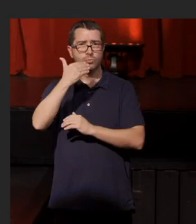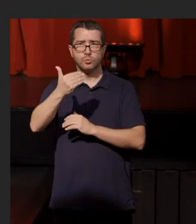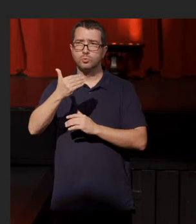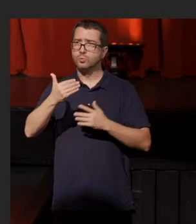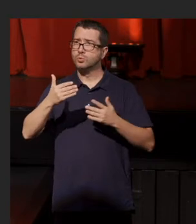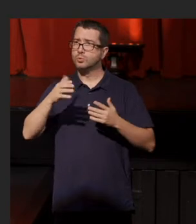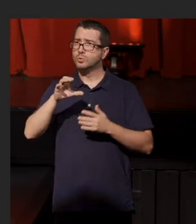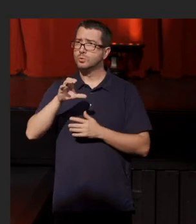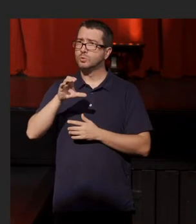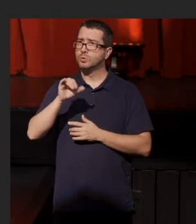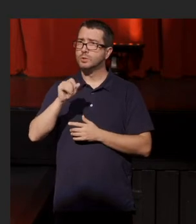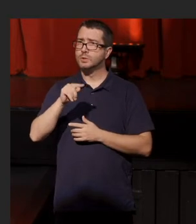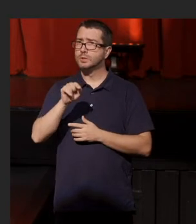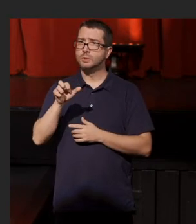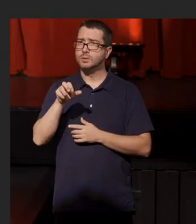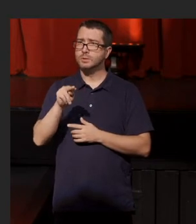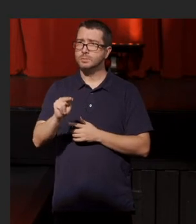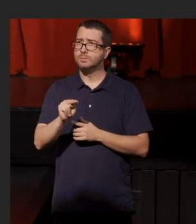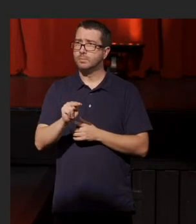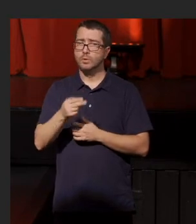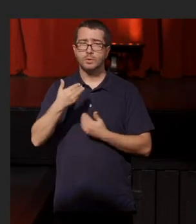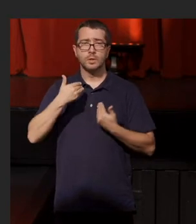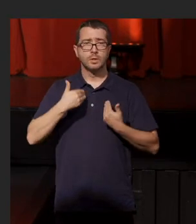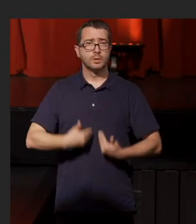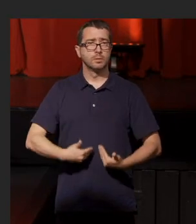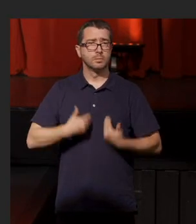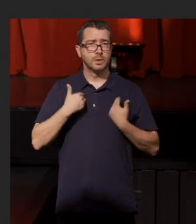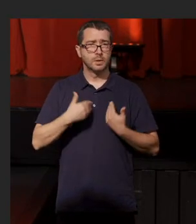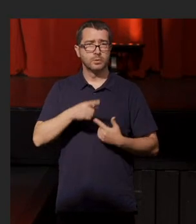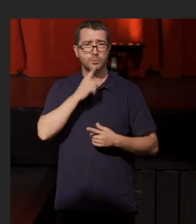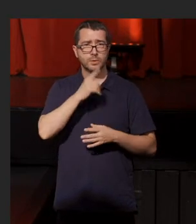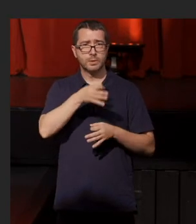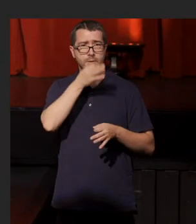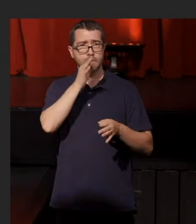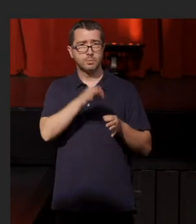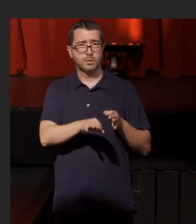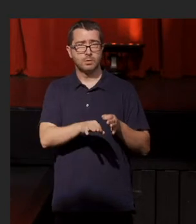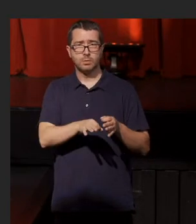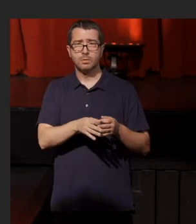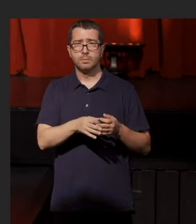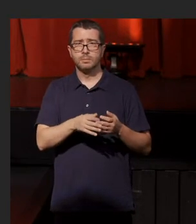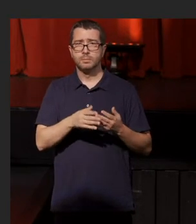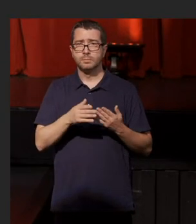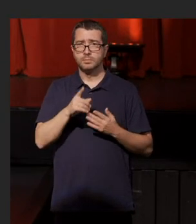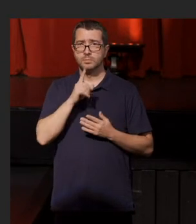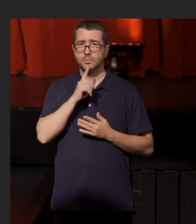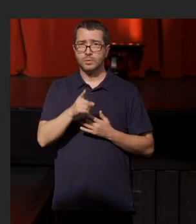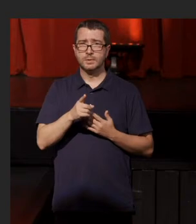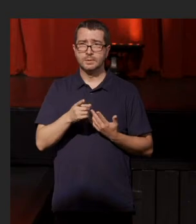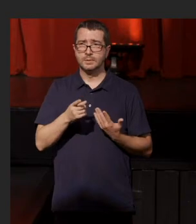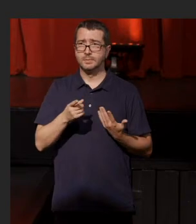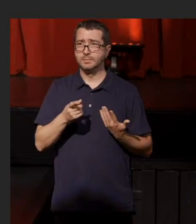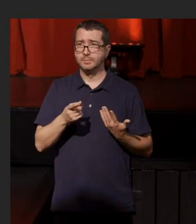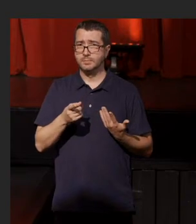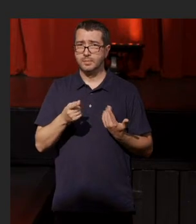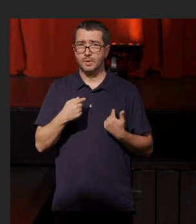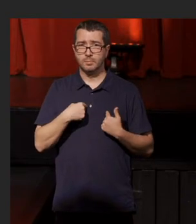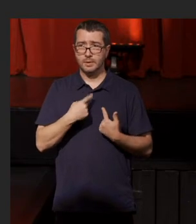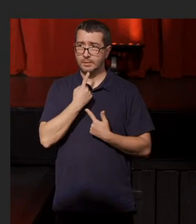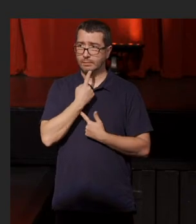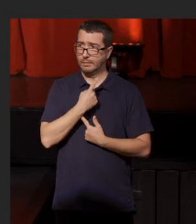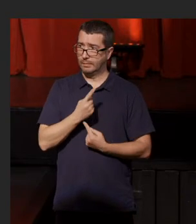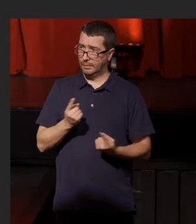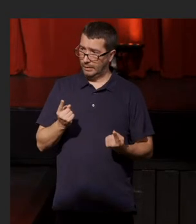citizen. So for me, I mean, that's so simplistic, it's almost embarrassing for me to say that after